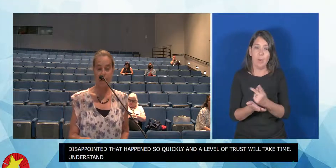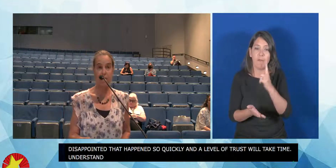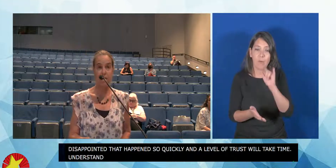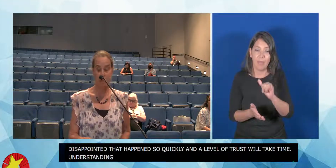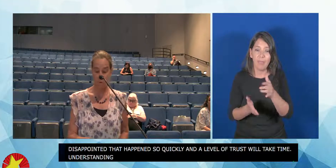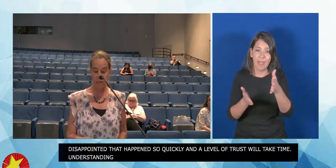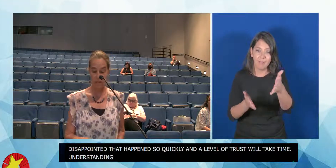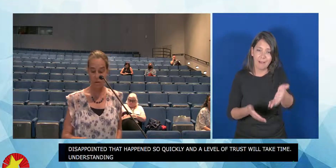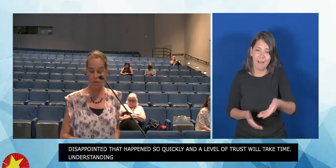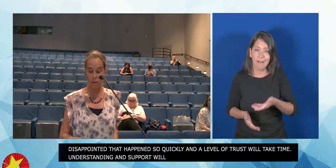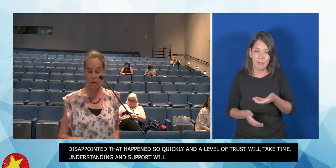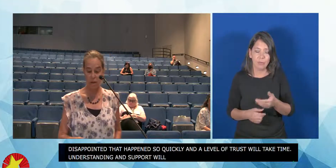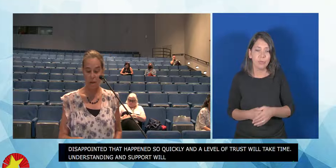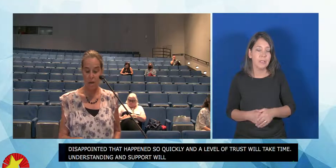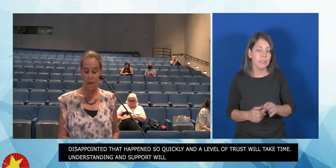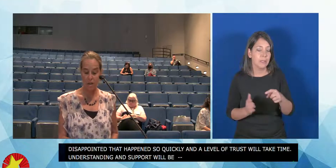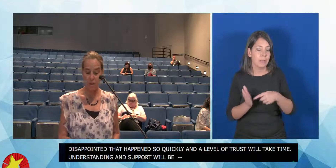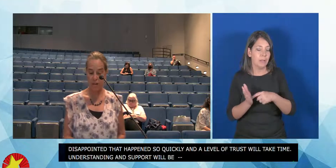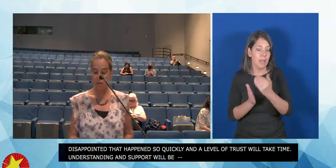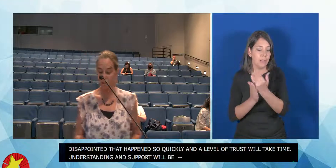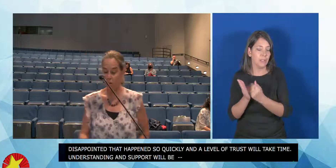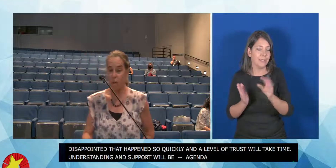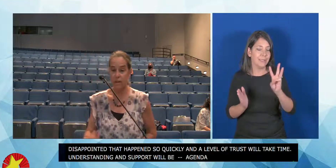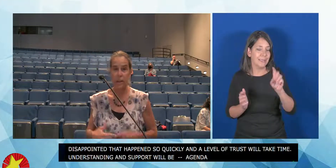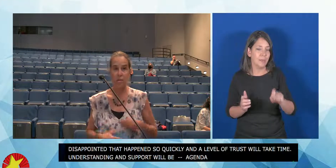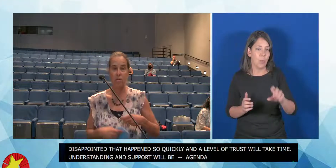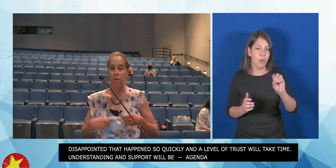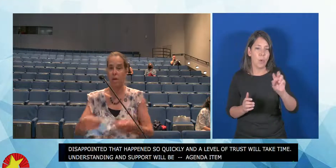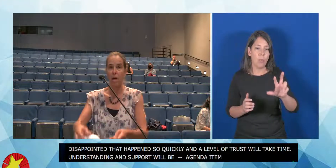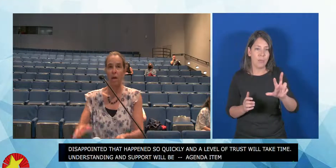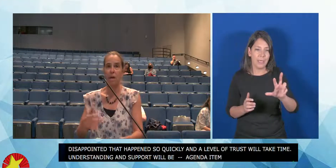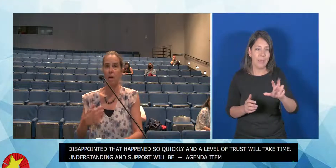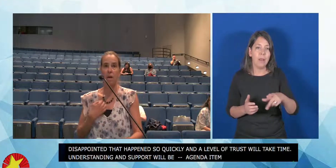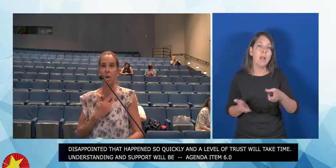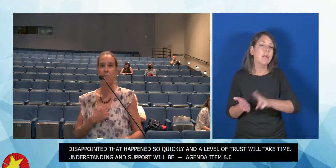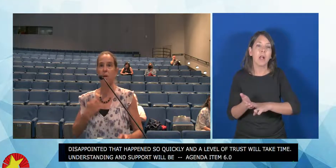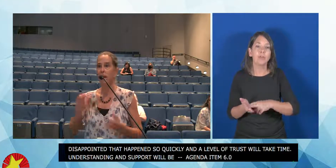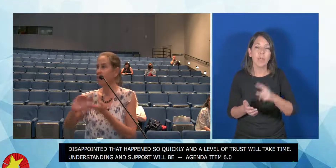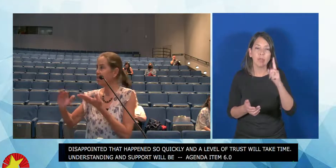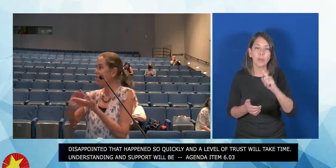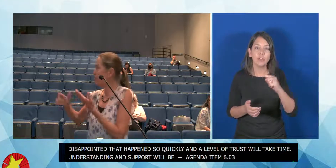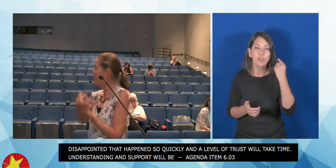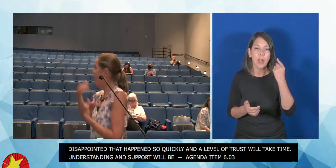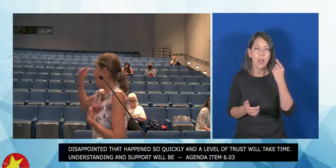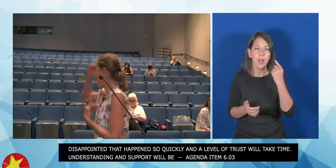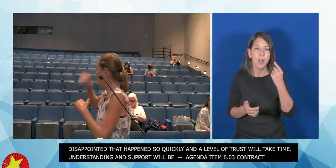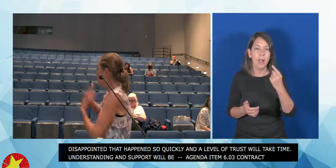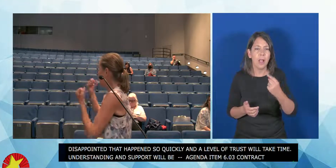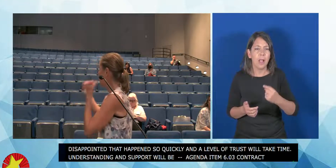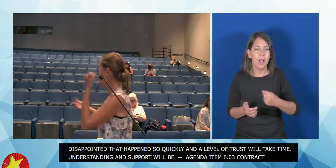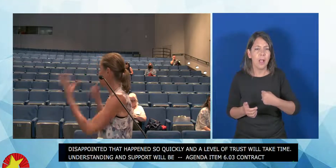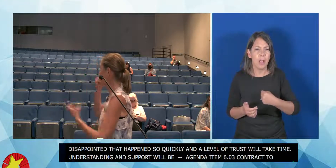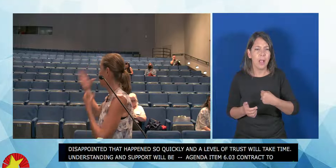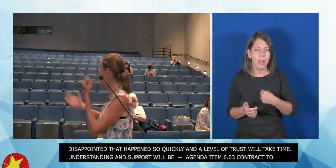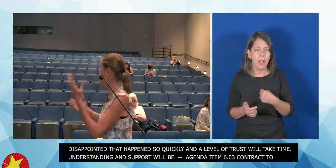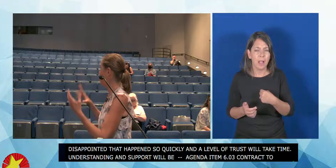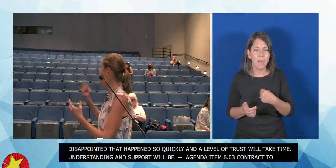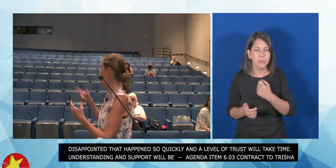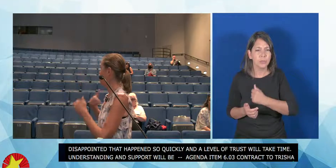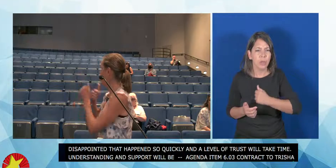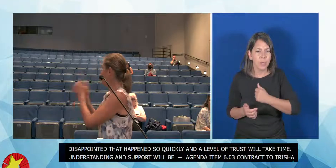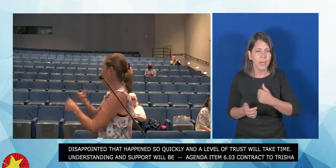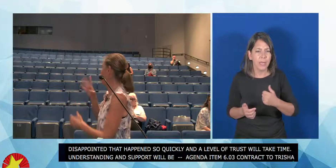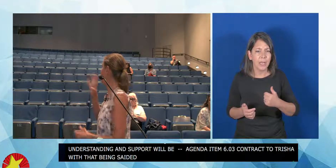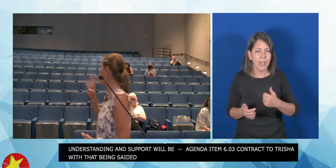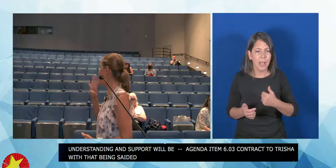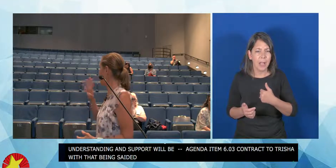Agenda item 6.03, contract to Tricia Waddell. And I'm sorry, excuse me, I know how to sign, but